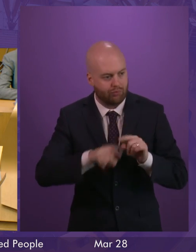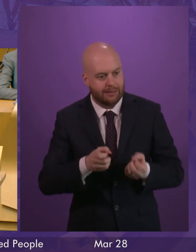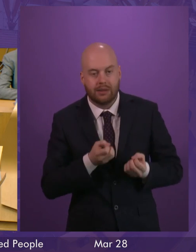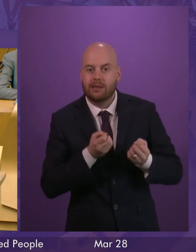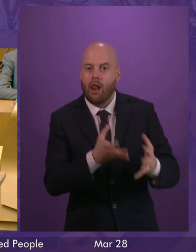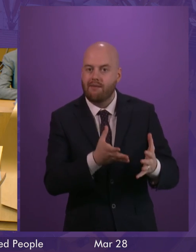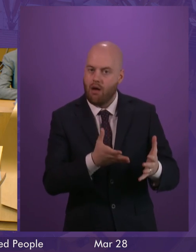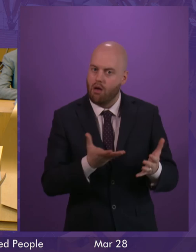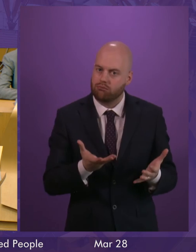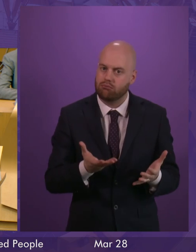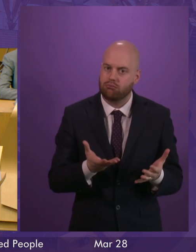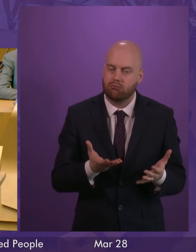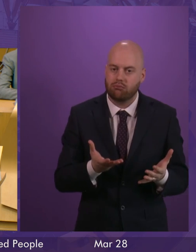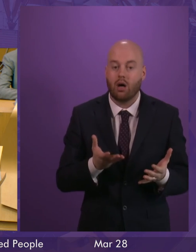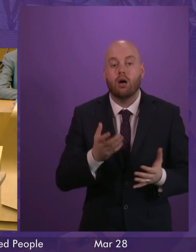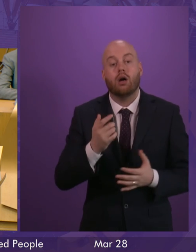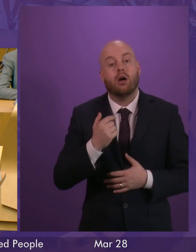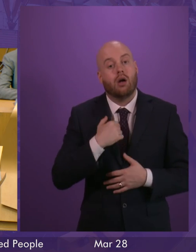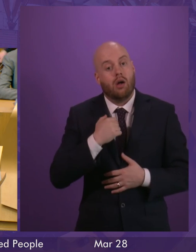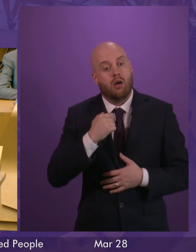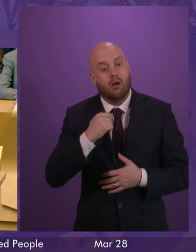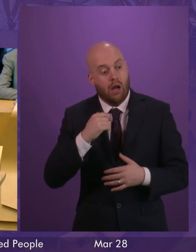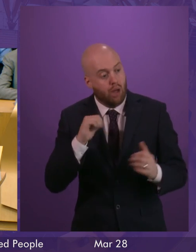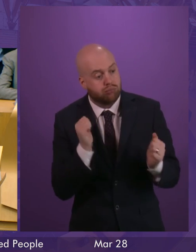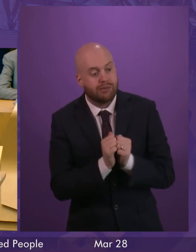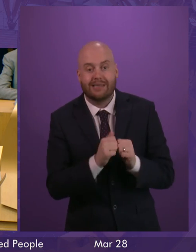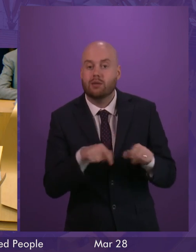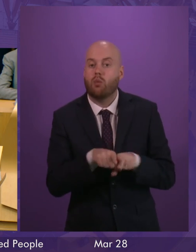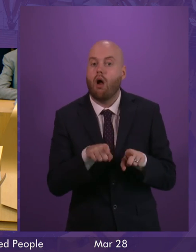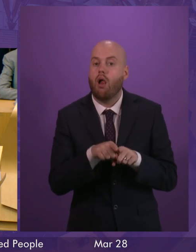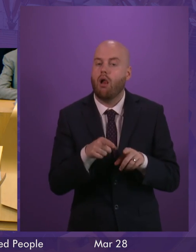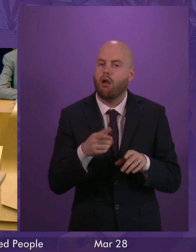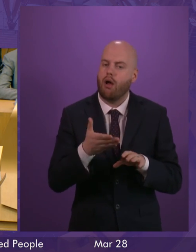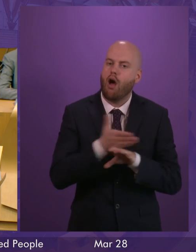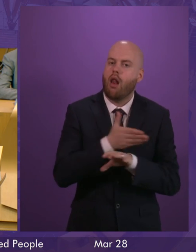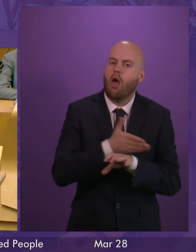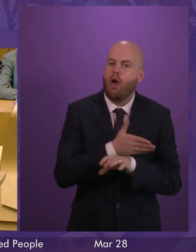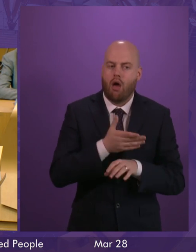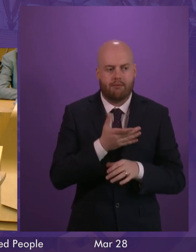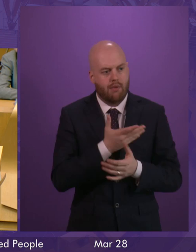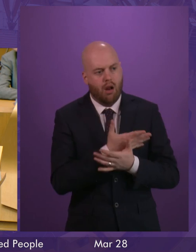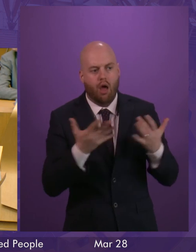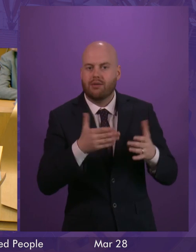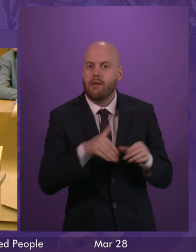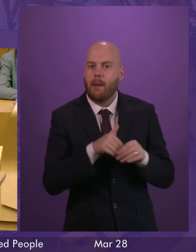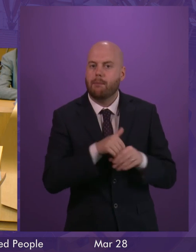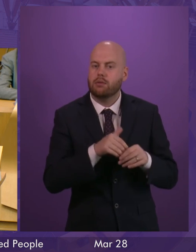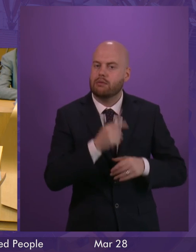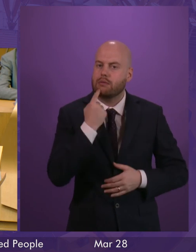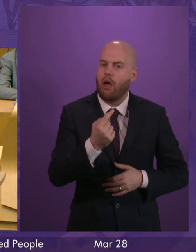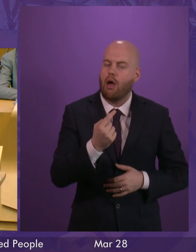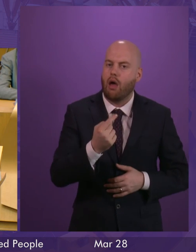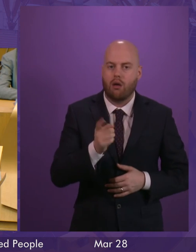basis. I will say, and I will very much concur with the point that was made by a number of members, our ongoing interaction